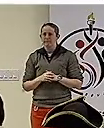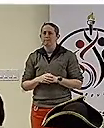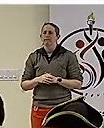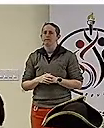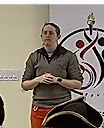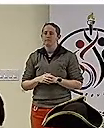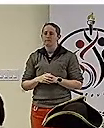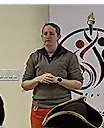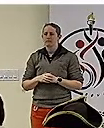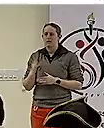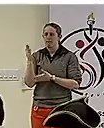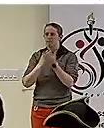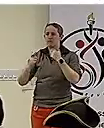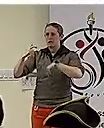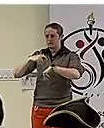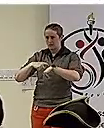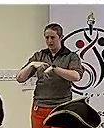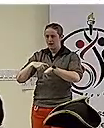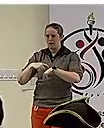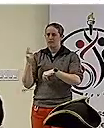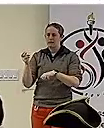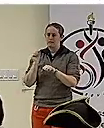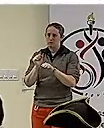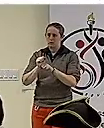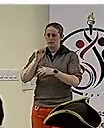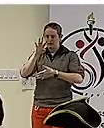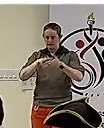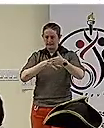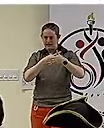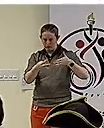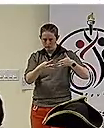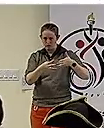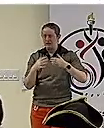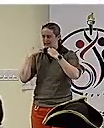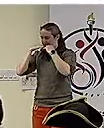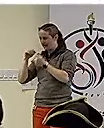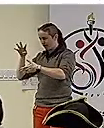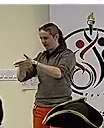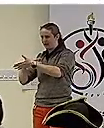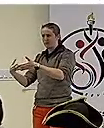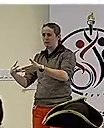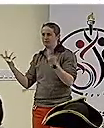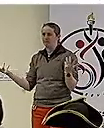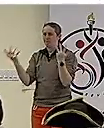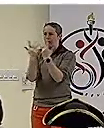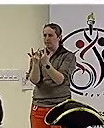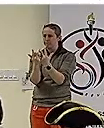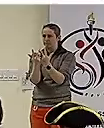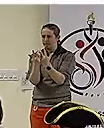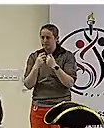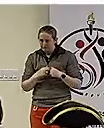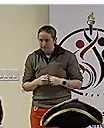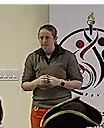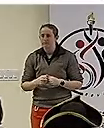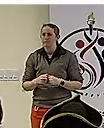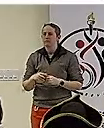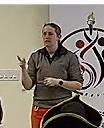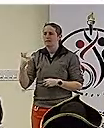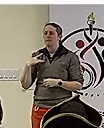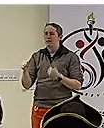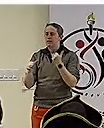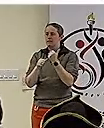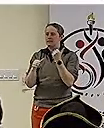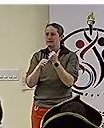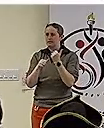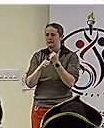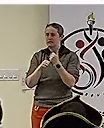injury, part-time allows Randy to work his care schedule into his work schedule. Randy primarily assists with TWC's